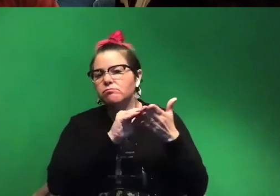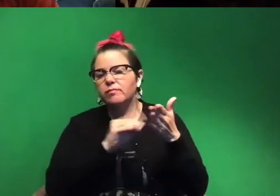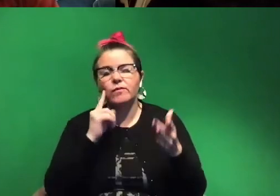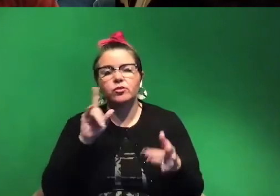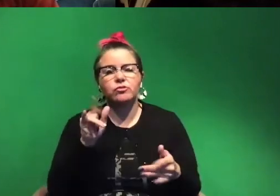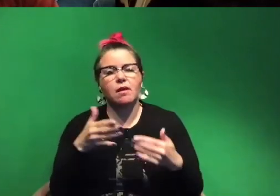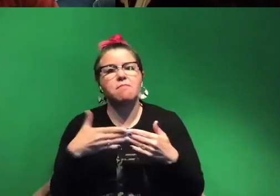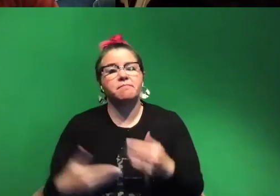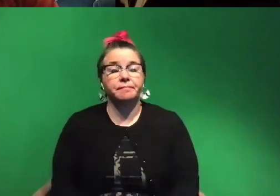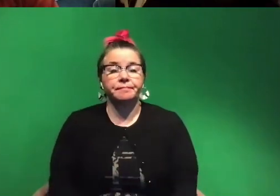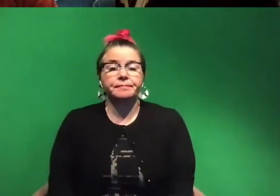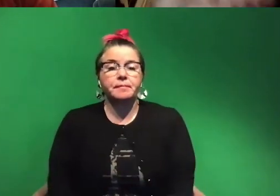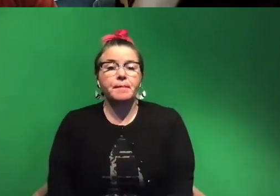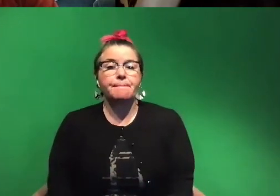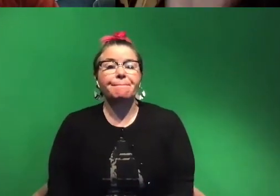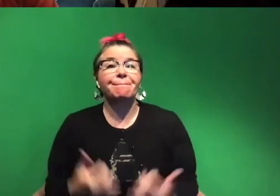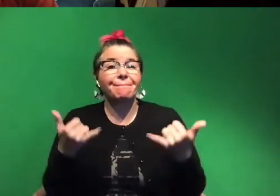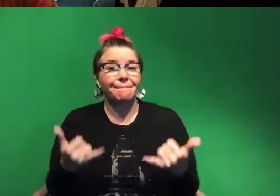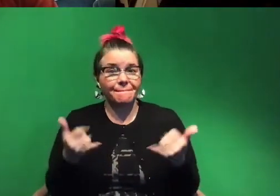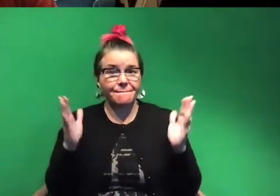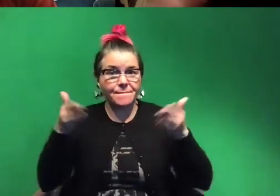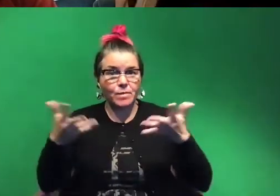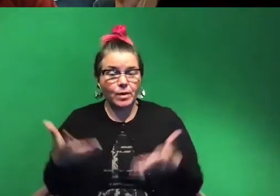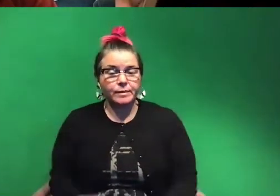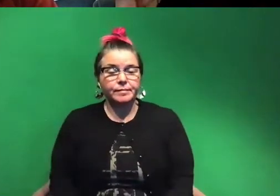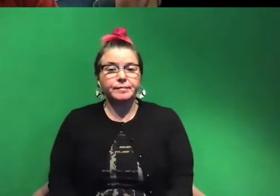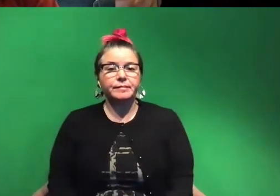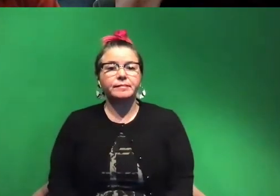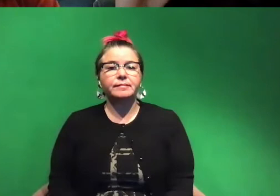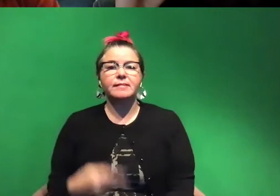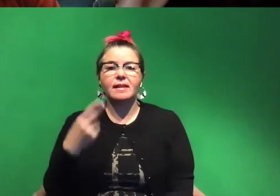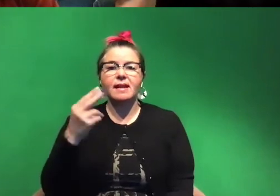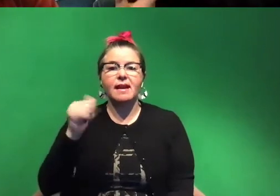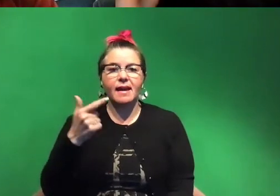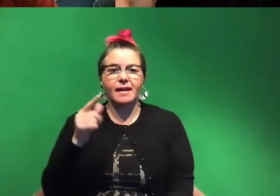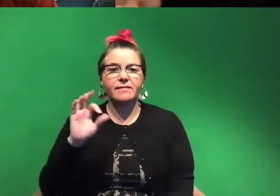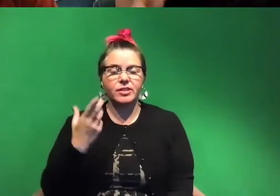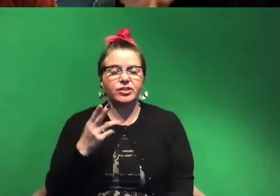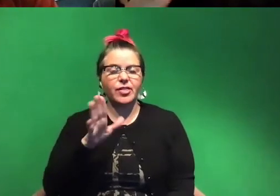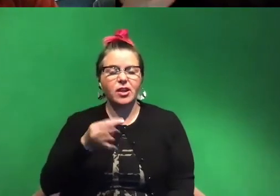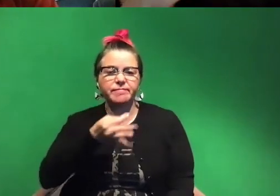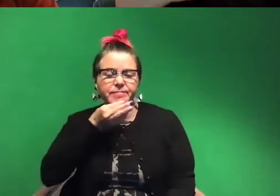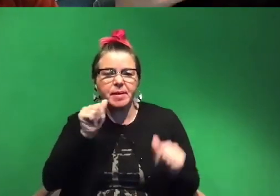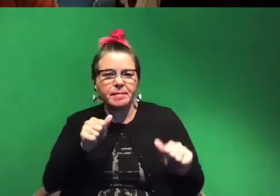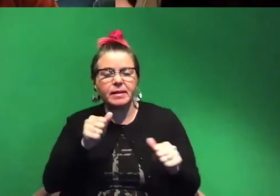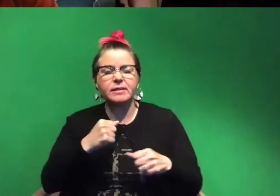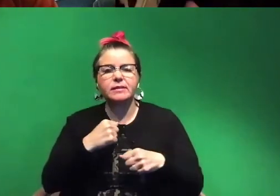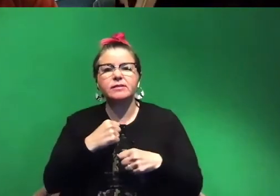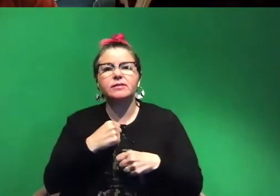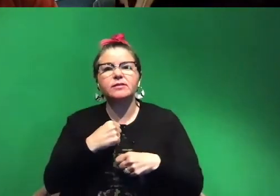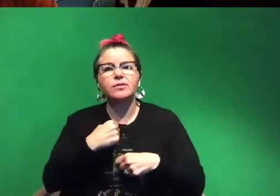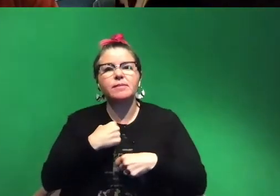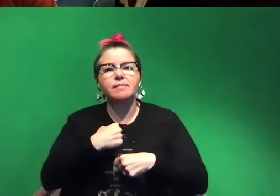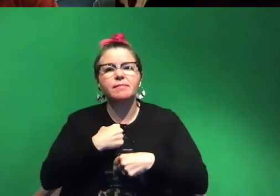well. But today we're going to be talking about hagfish and their ability to produce absurd